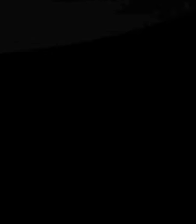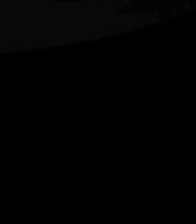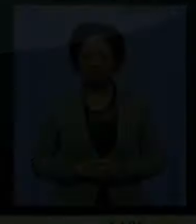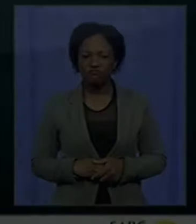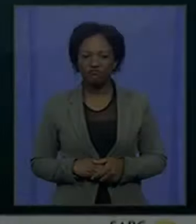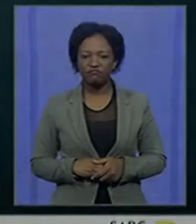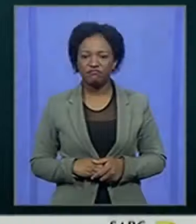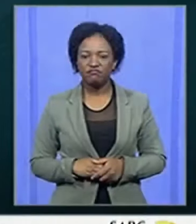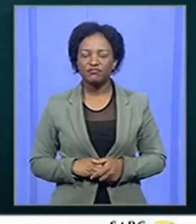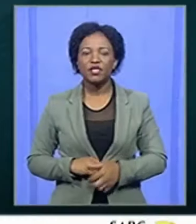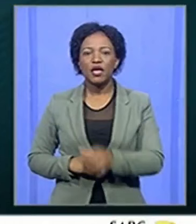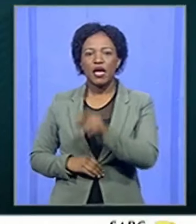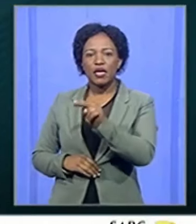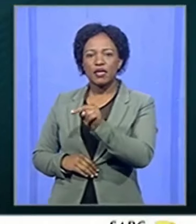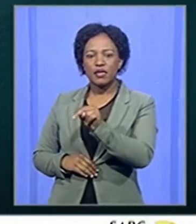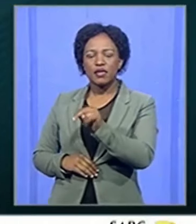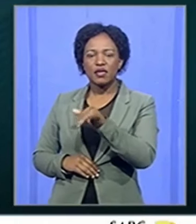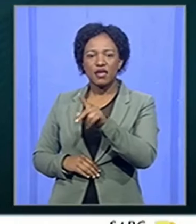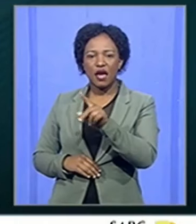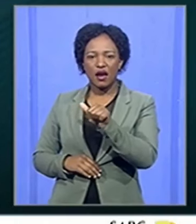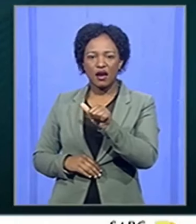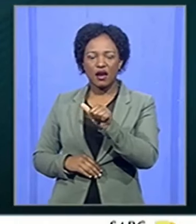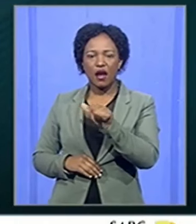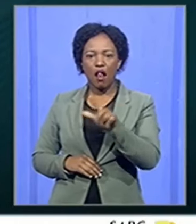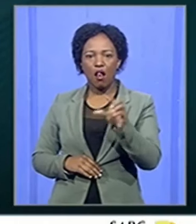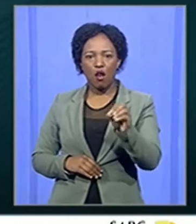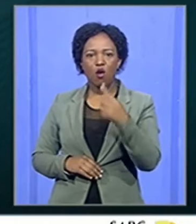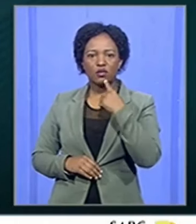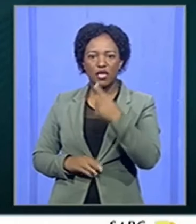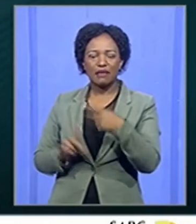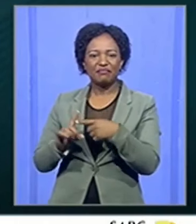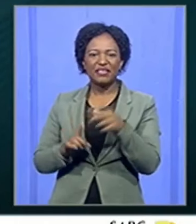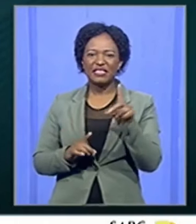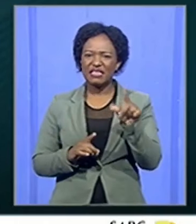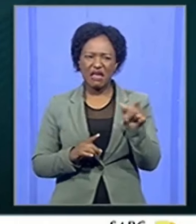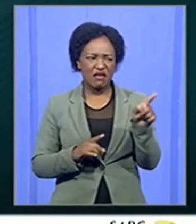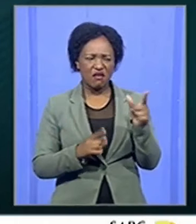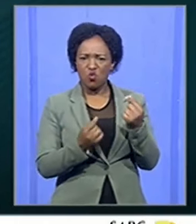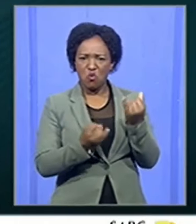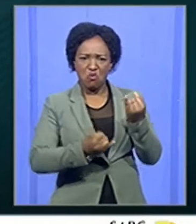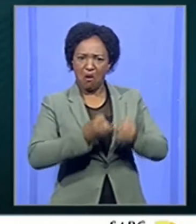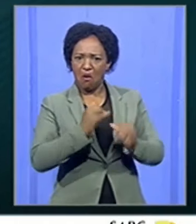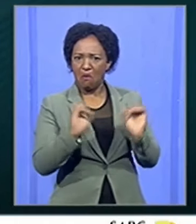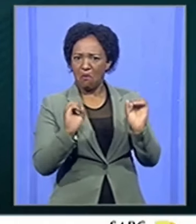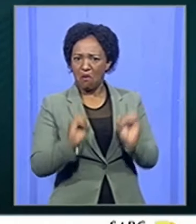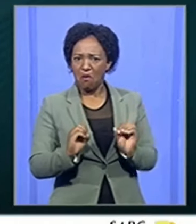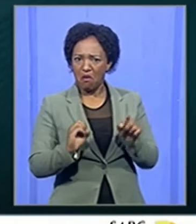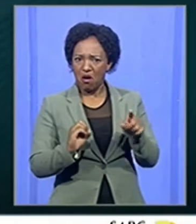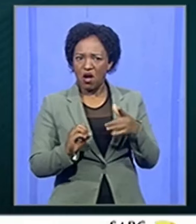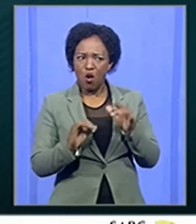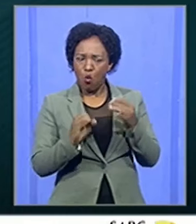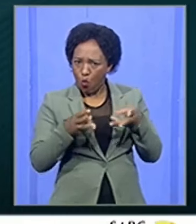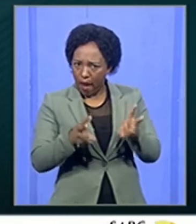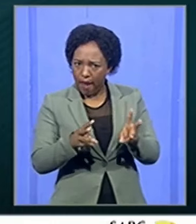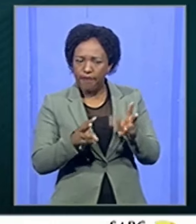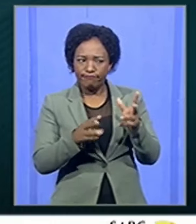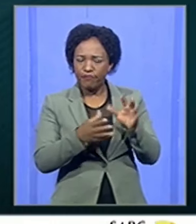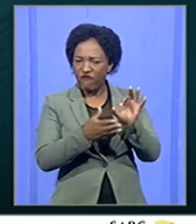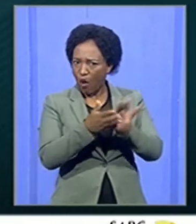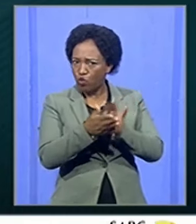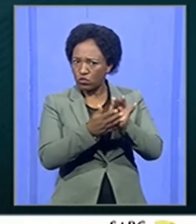Nyakallo Mokhampanyane yena o re ga go selo sa phošo seo DA e se dirilego, se ke karolo ya go uawetša dikgetho. Lešata leo